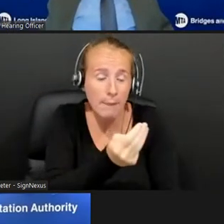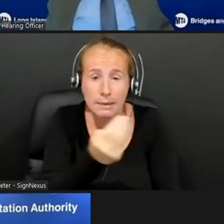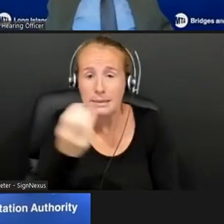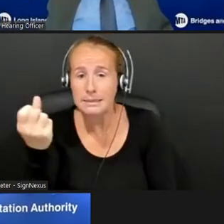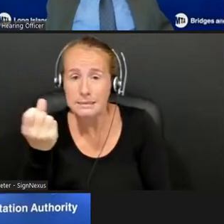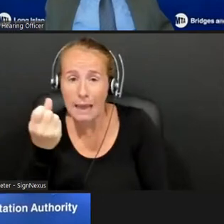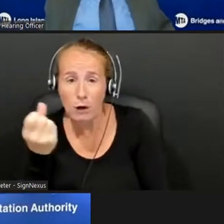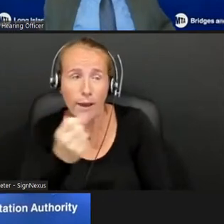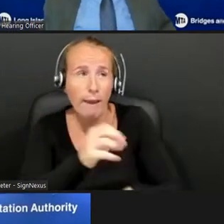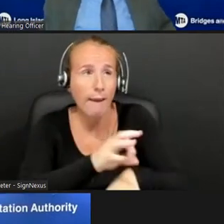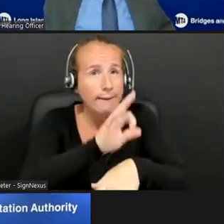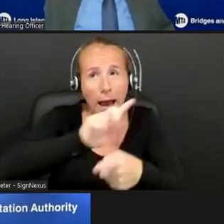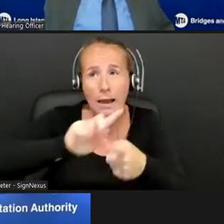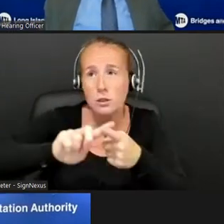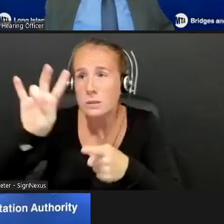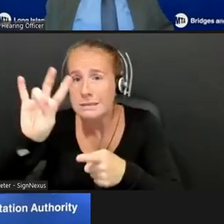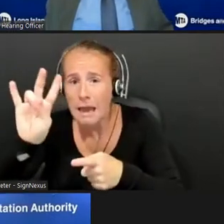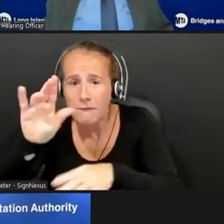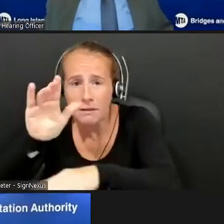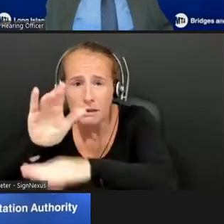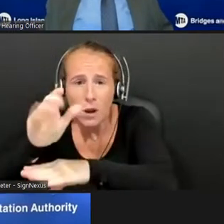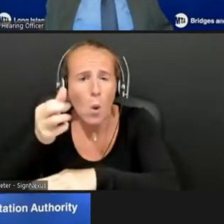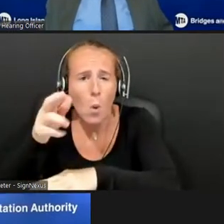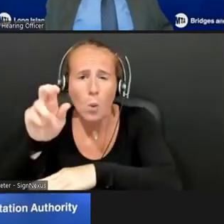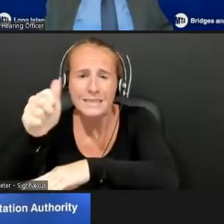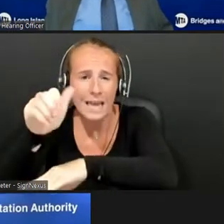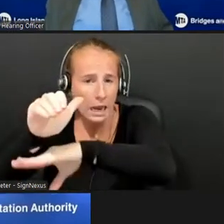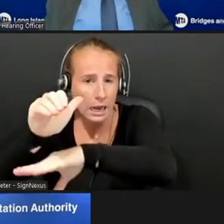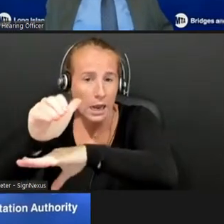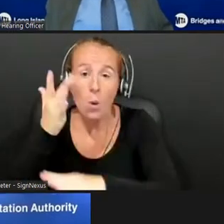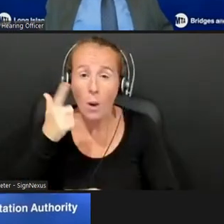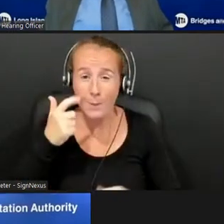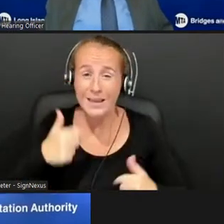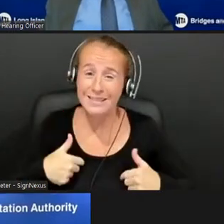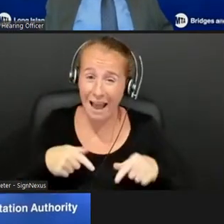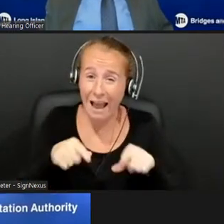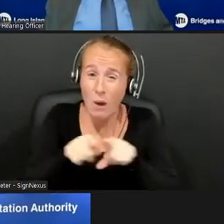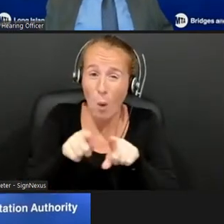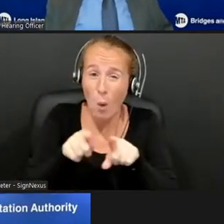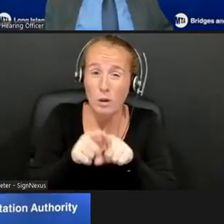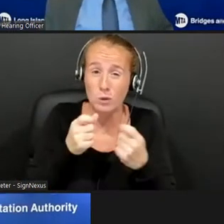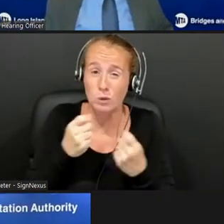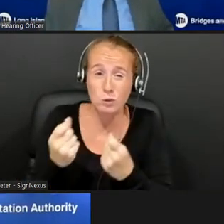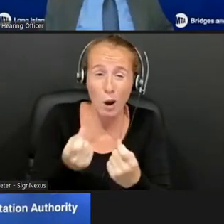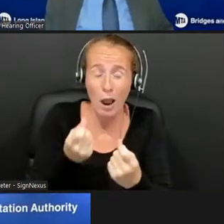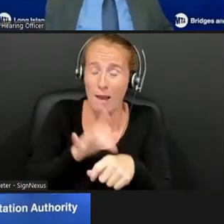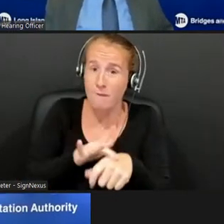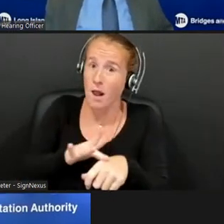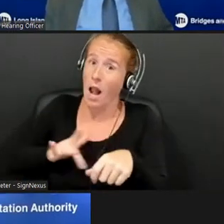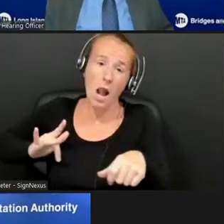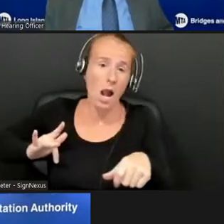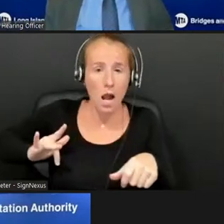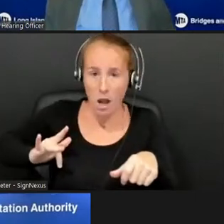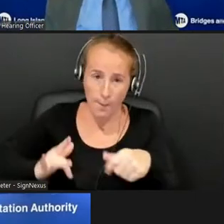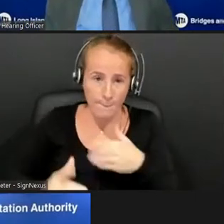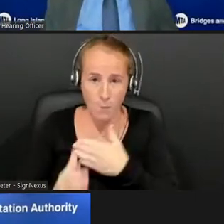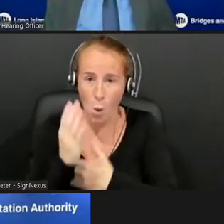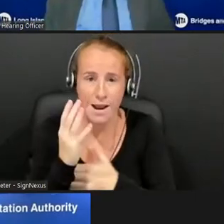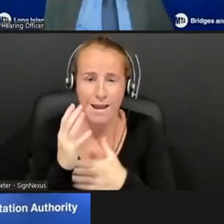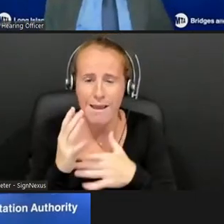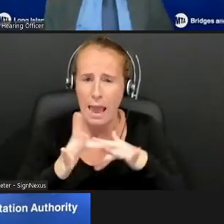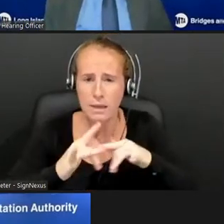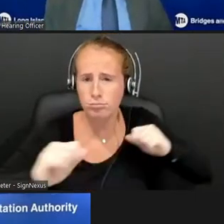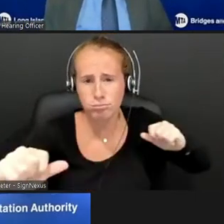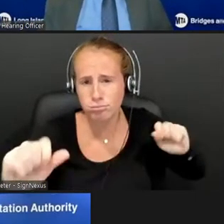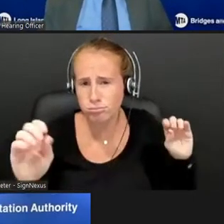A.M to either 7 P.M or 10 p.m because I also Drive in the wee hours of the morning getting back to Queens there is no congestion and